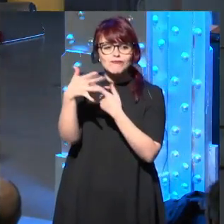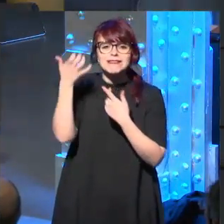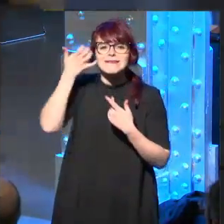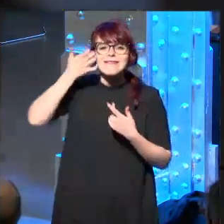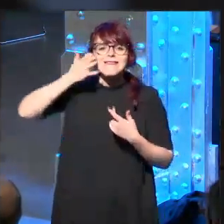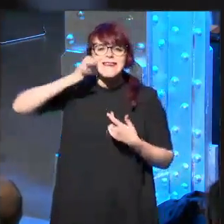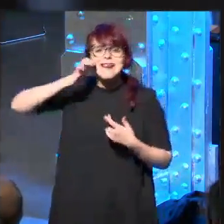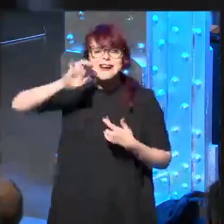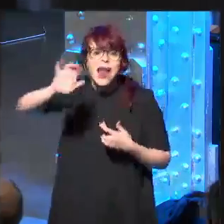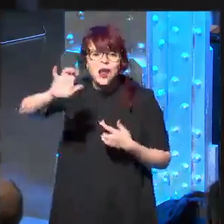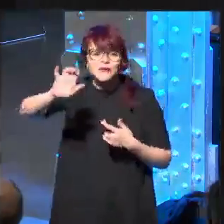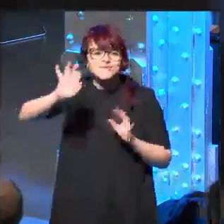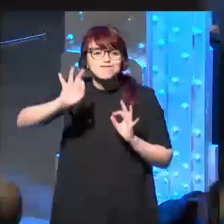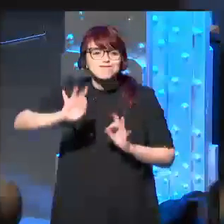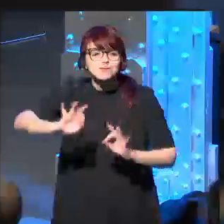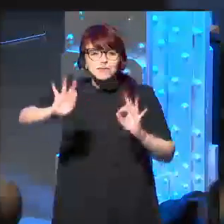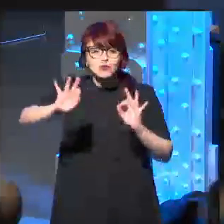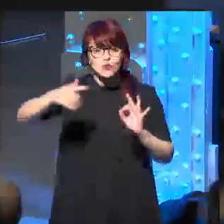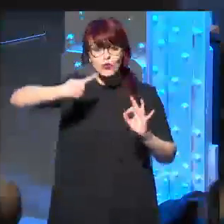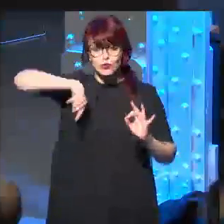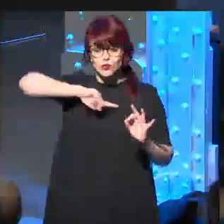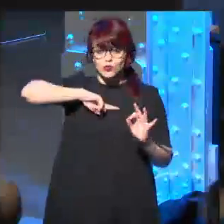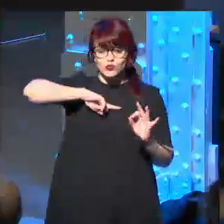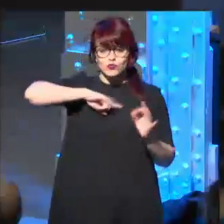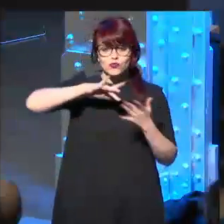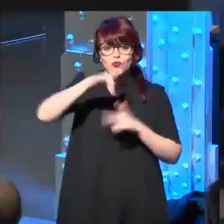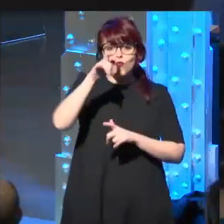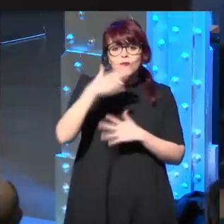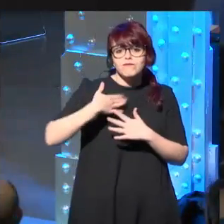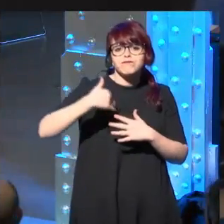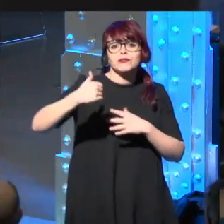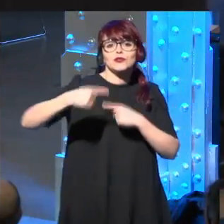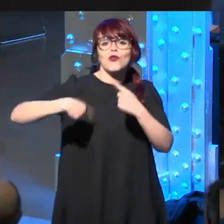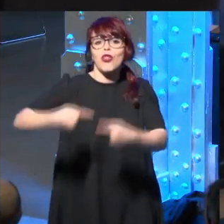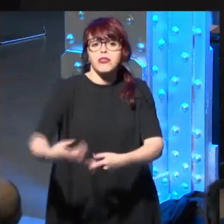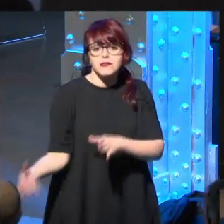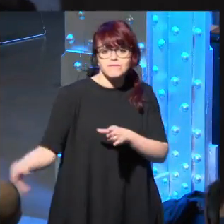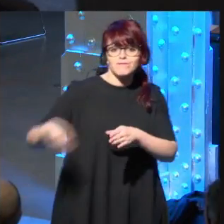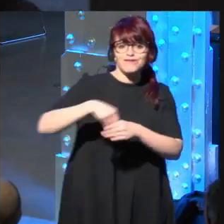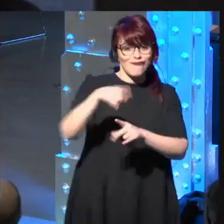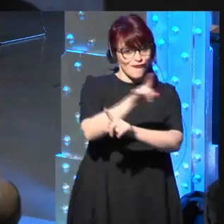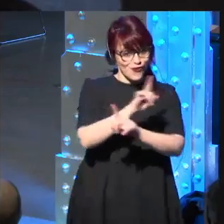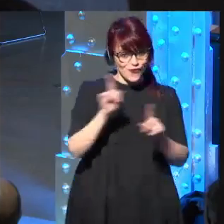that I cherish is really a unique one, because it is a rare